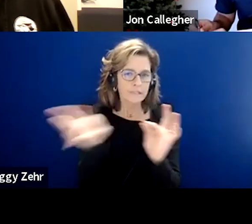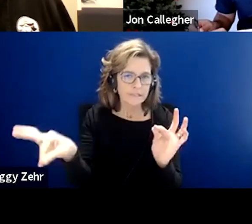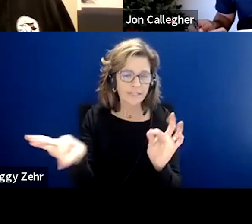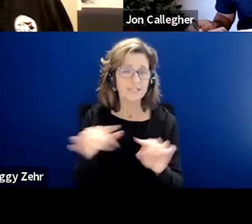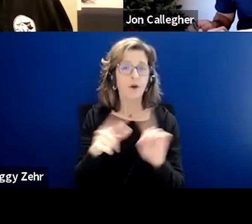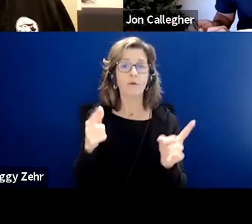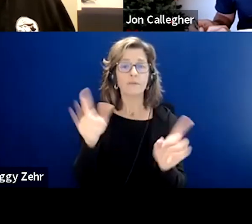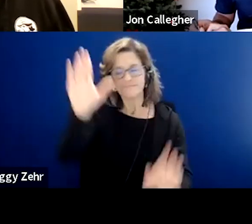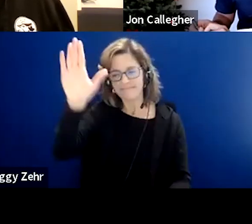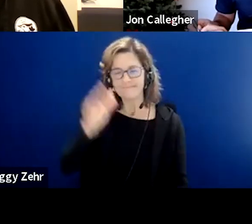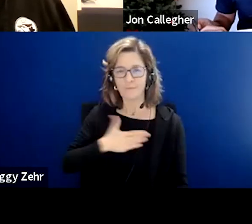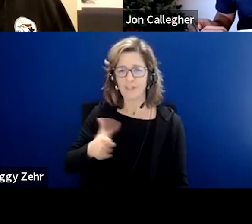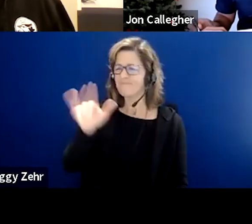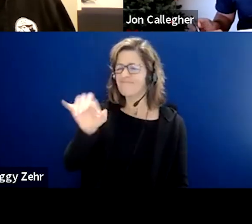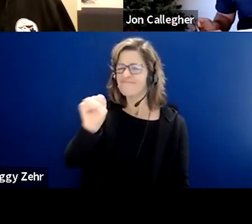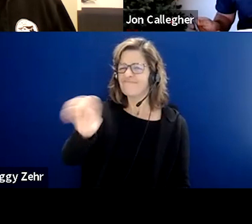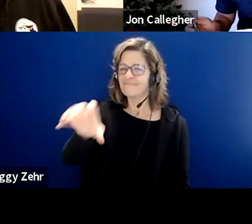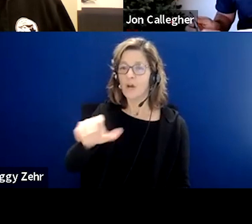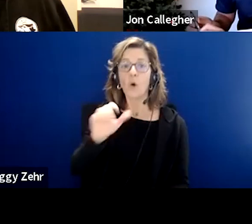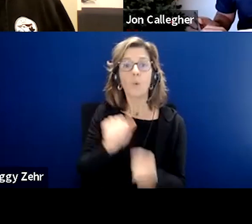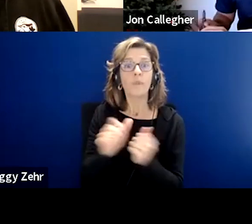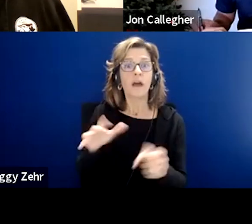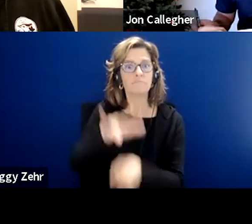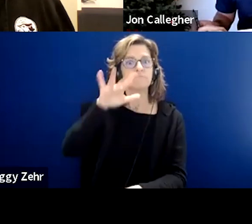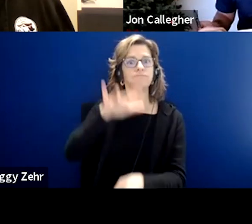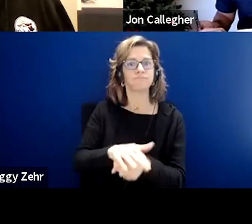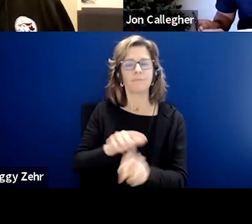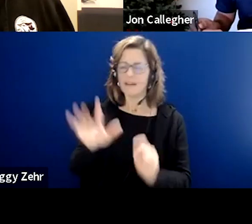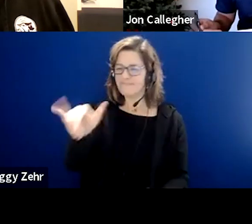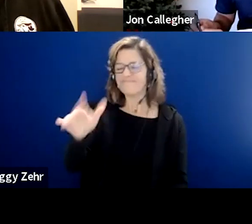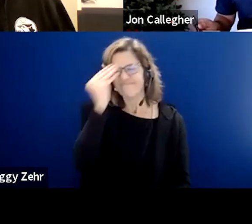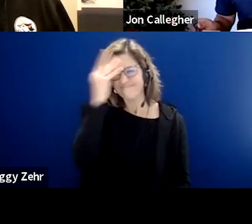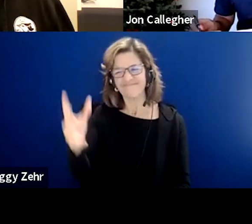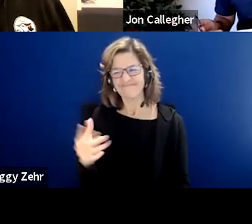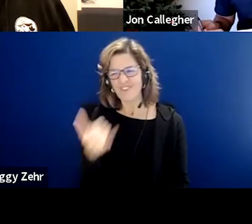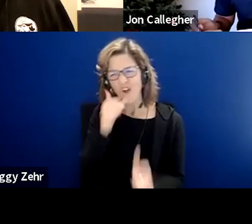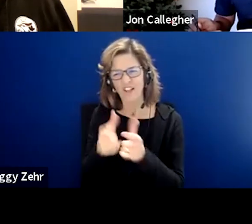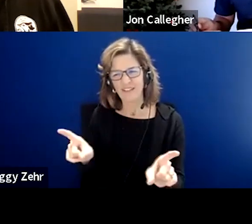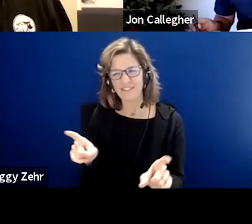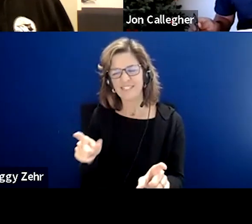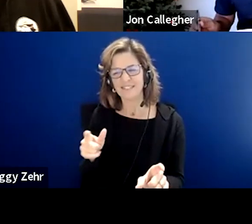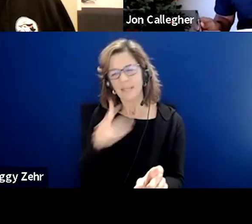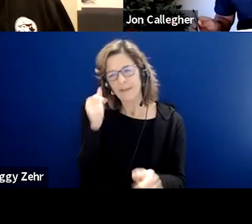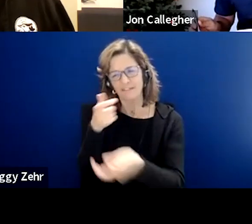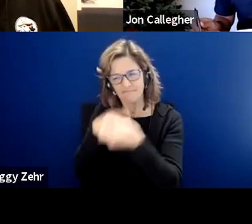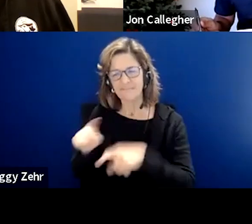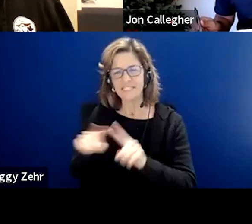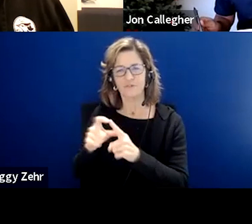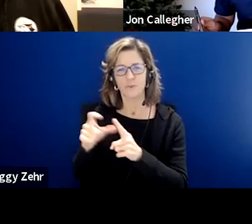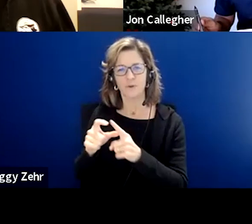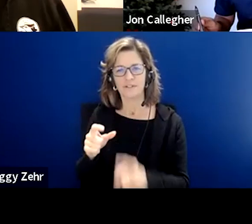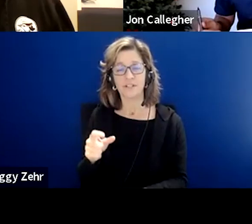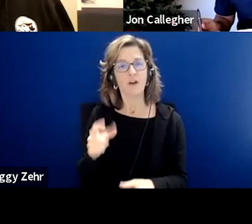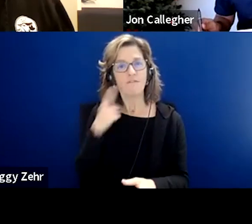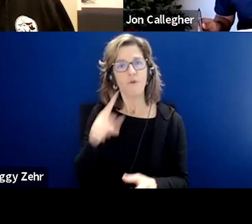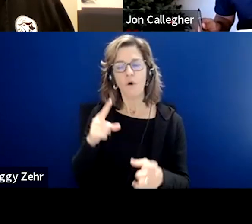to educate and not react poorly, to make sure that everyone is getting on the same page